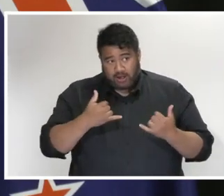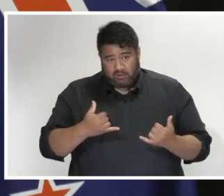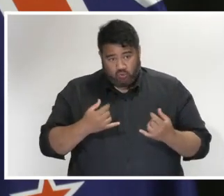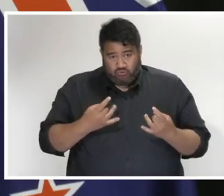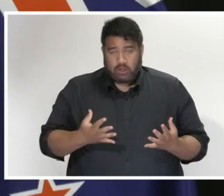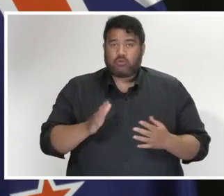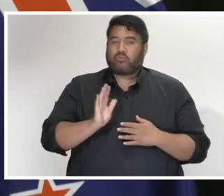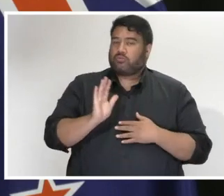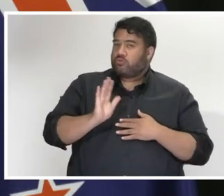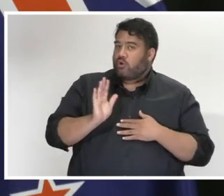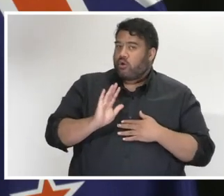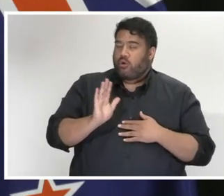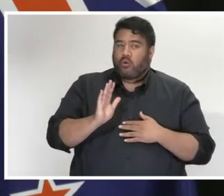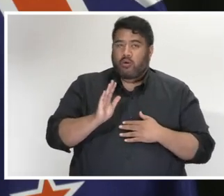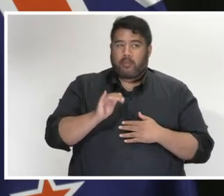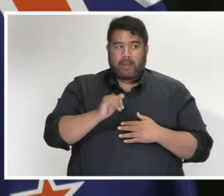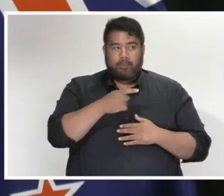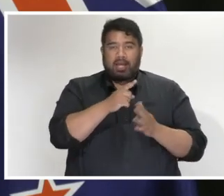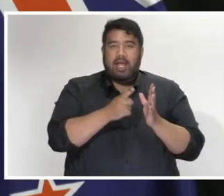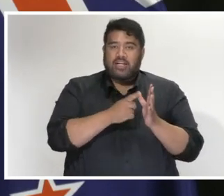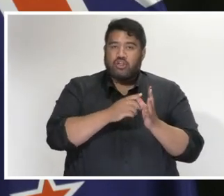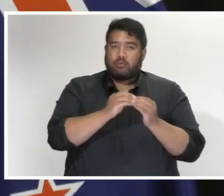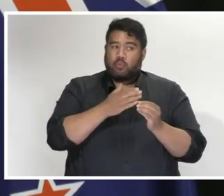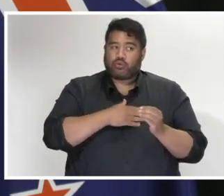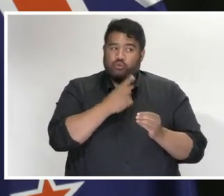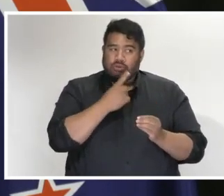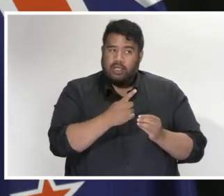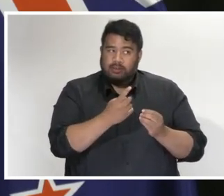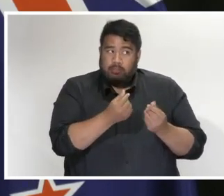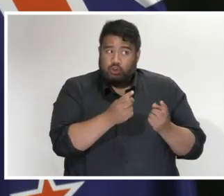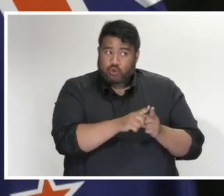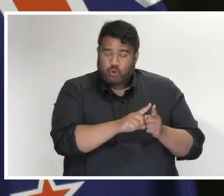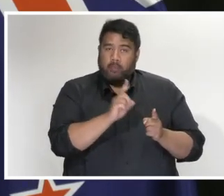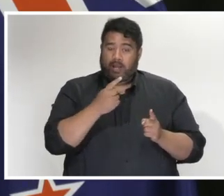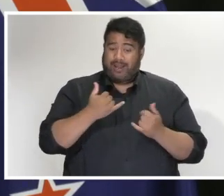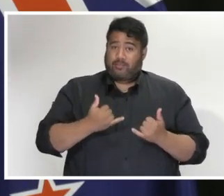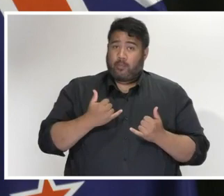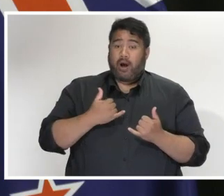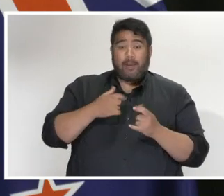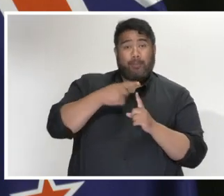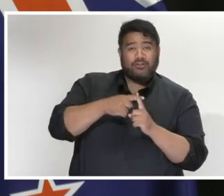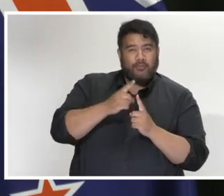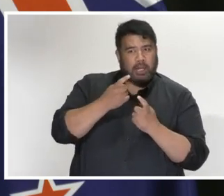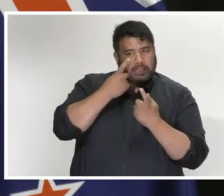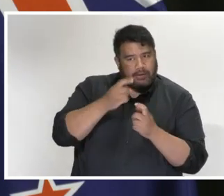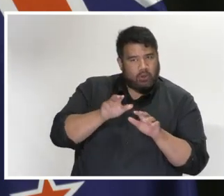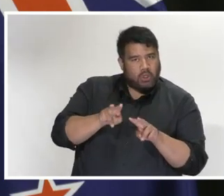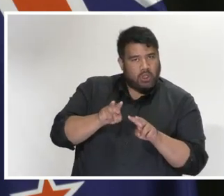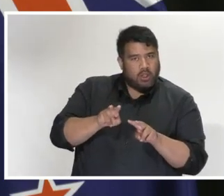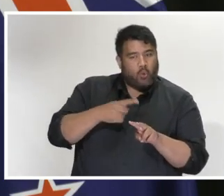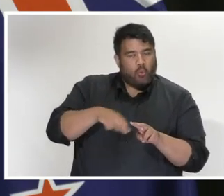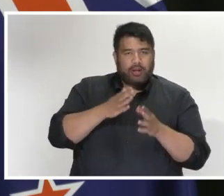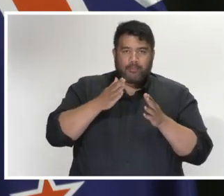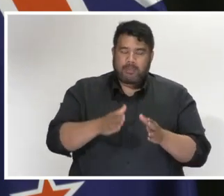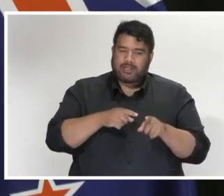the Director General, I'm sure, will not comment on this too, I have cautious optimism, but now is the time to stay the course. That means